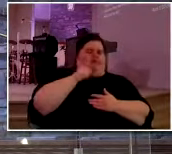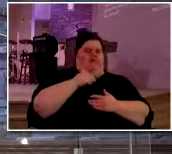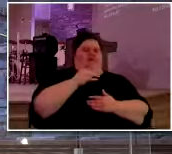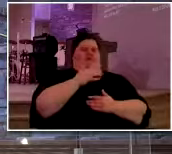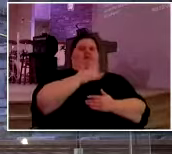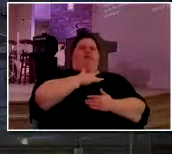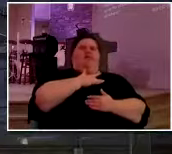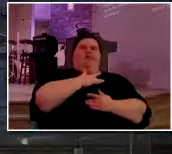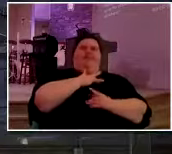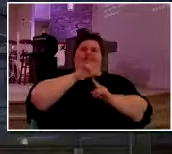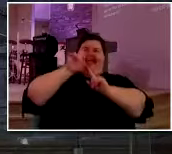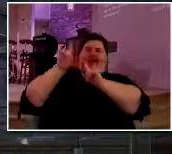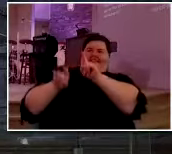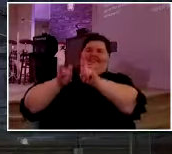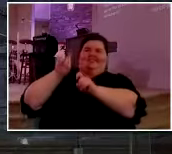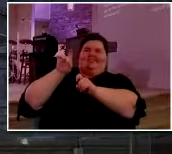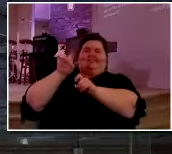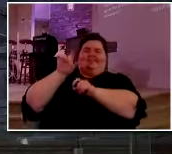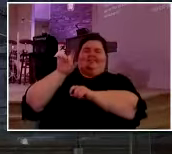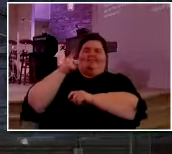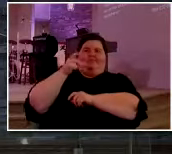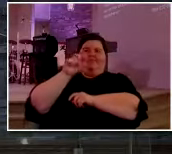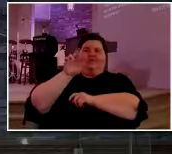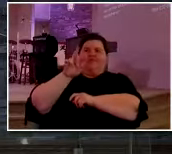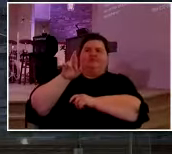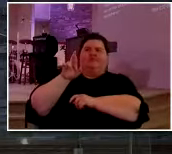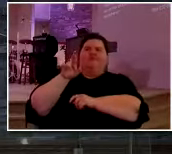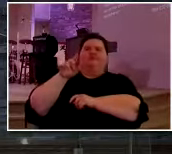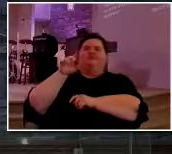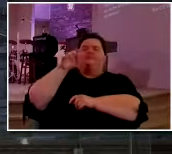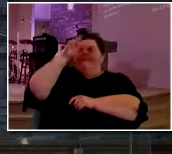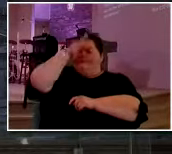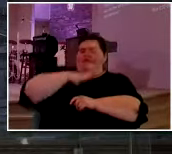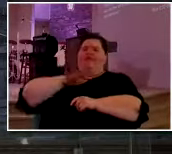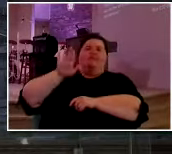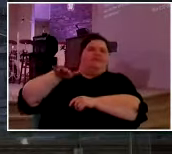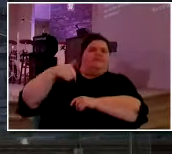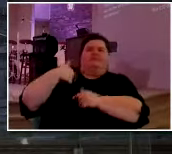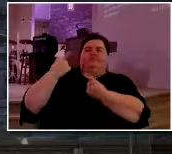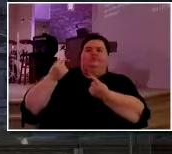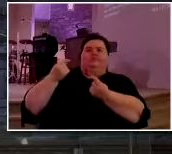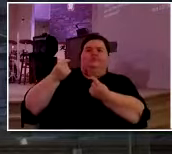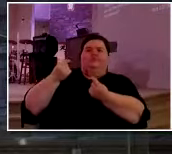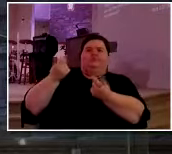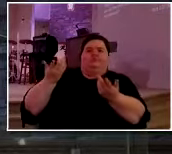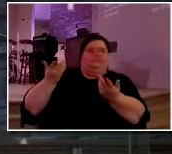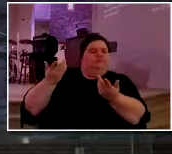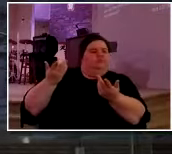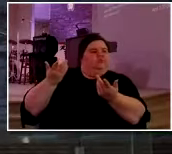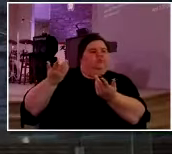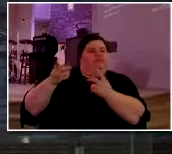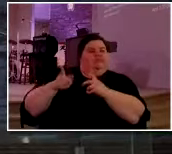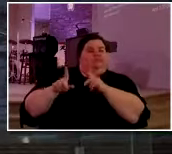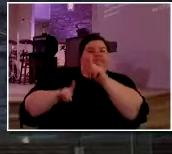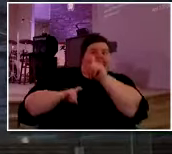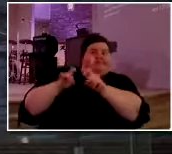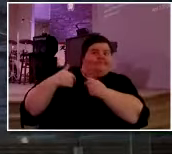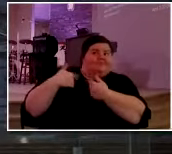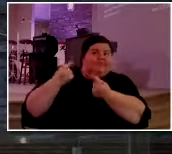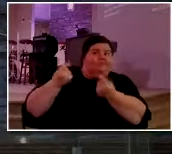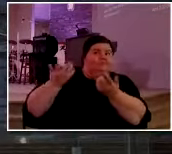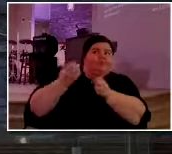unto Peter and to the rest of the apostles, men and brethren, what shall we do? What shall we